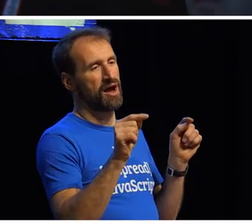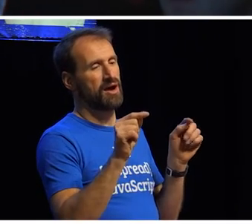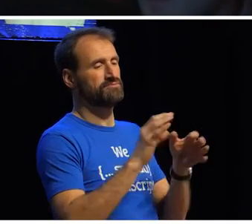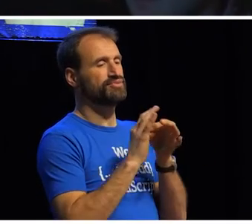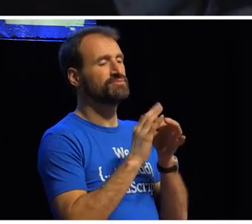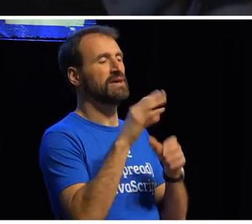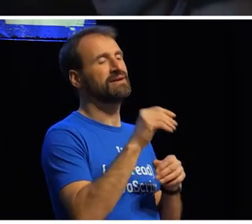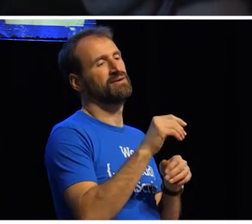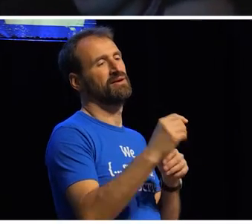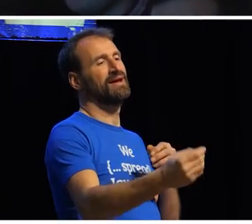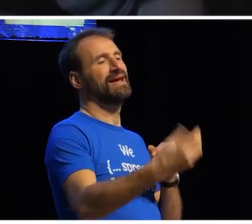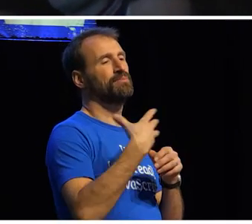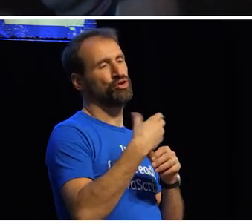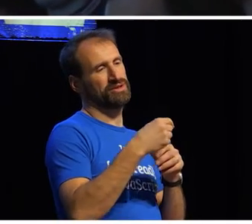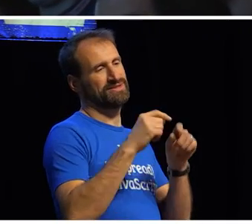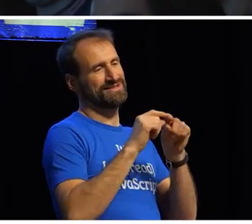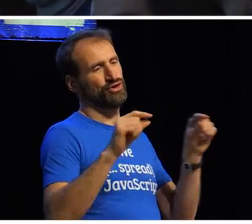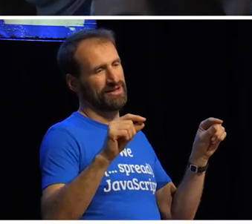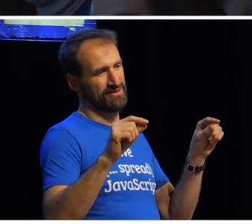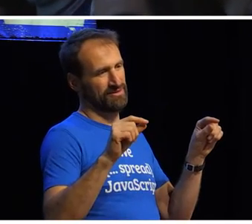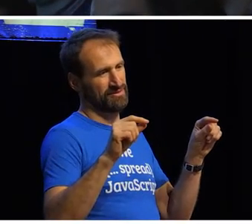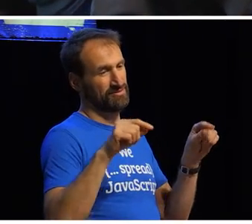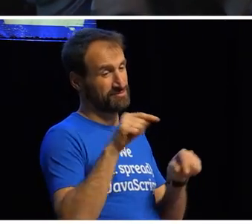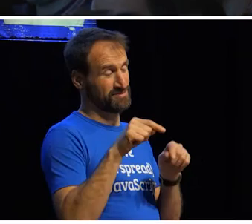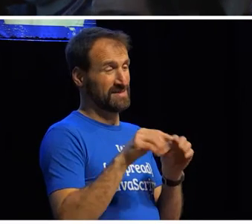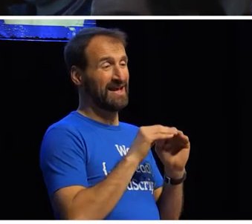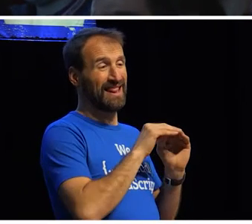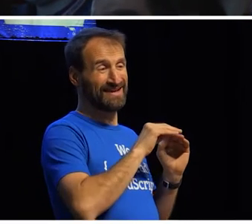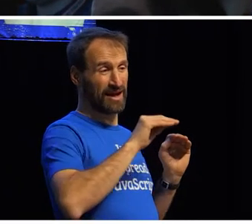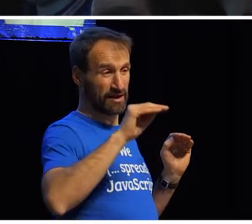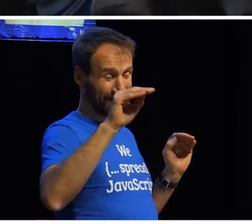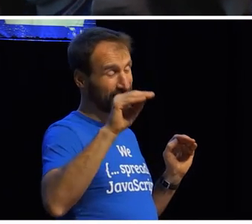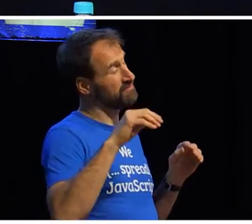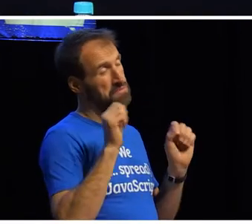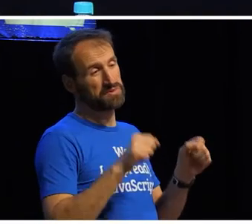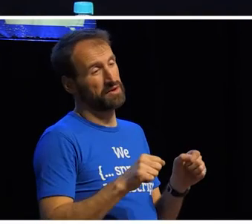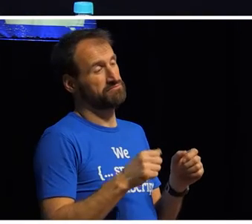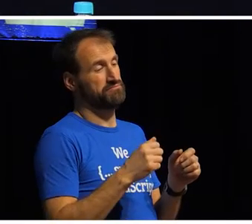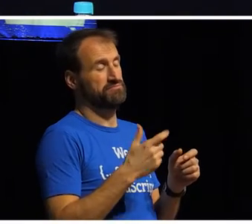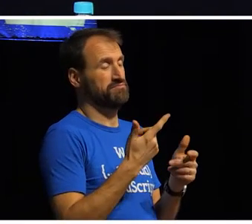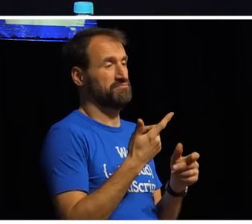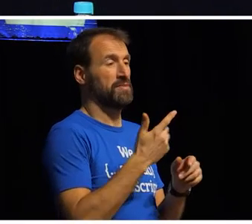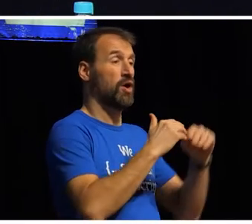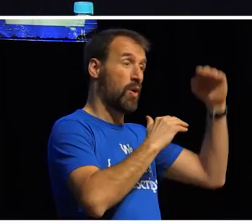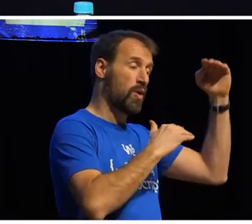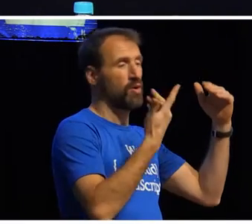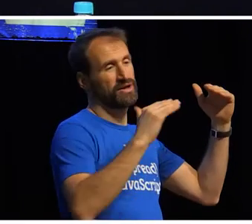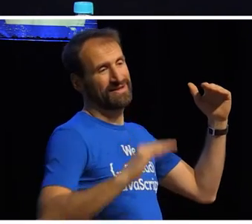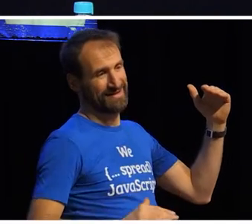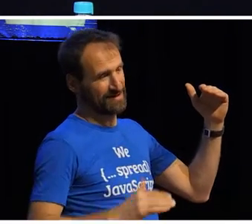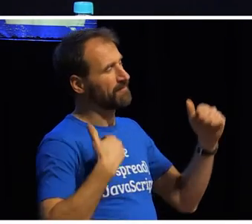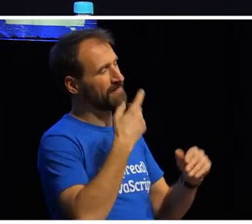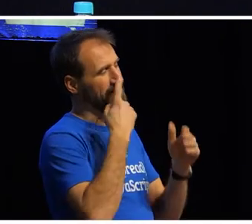linearity may be hard or may be low so depending on on your regular expression let me kind of switch back to the slides a moment and show you a